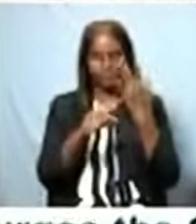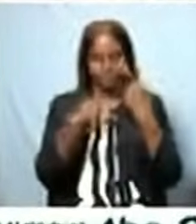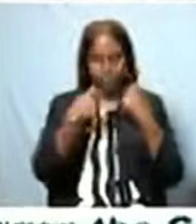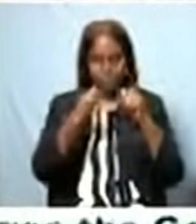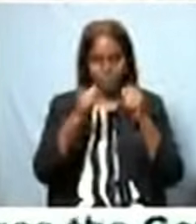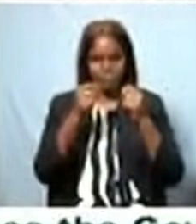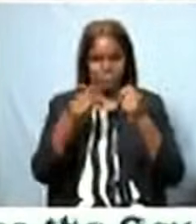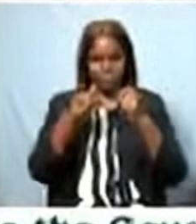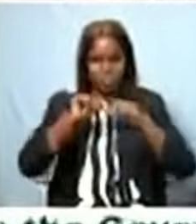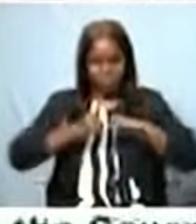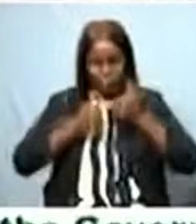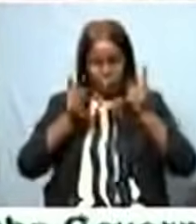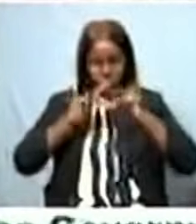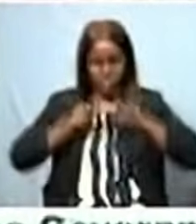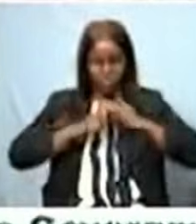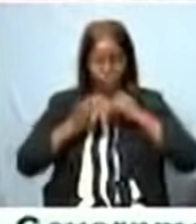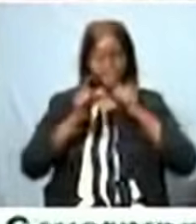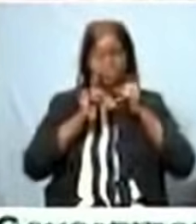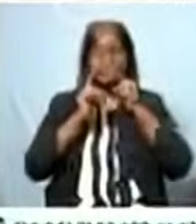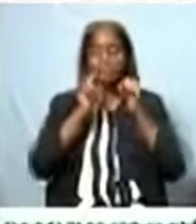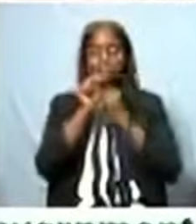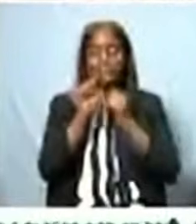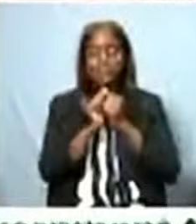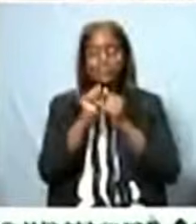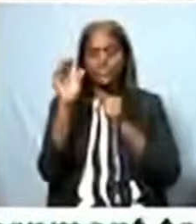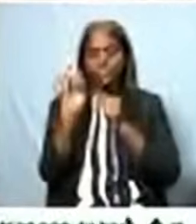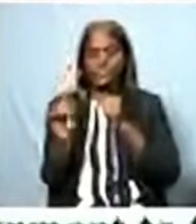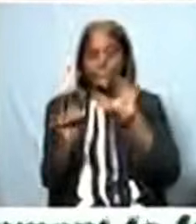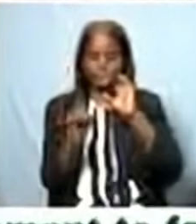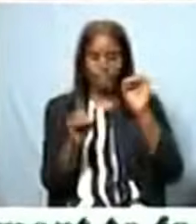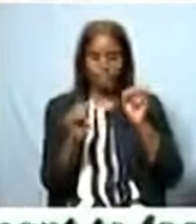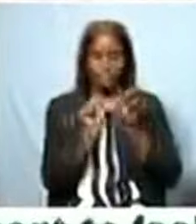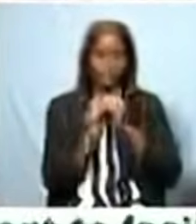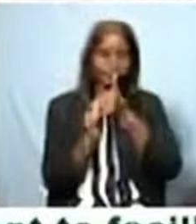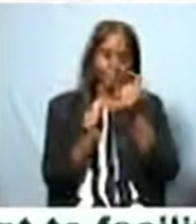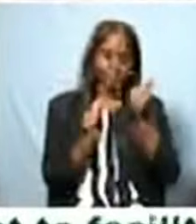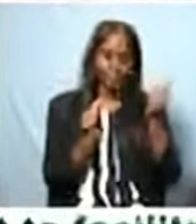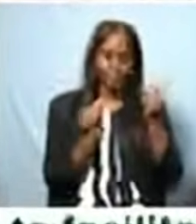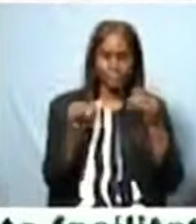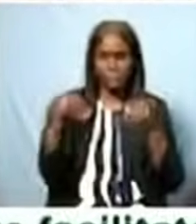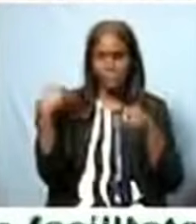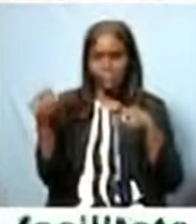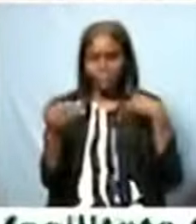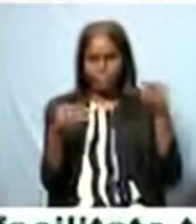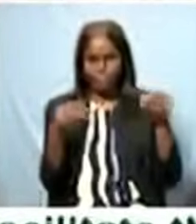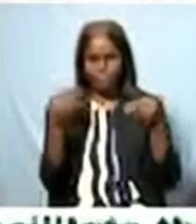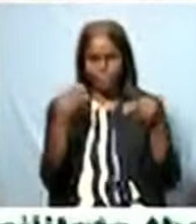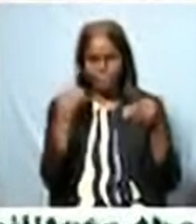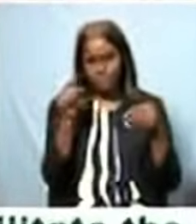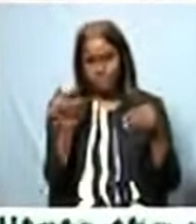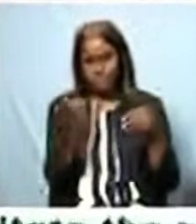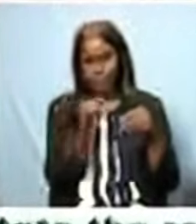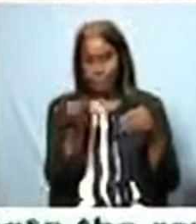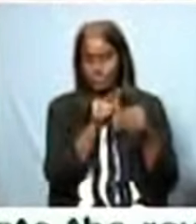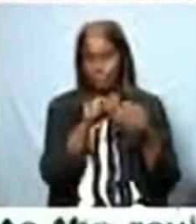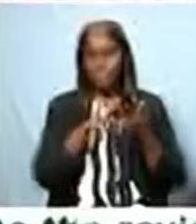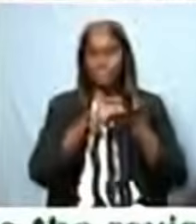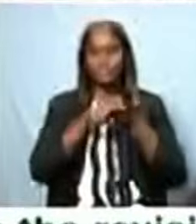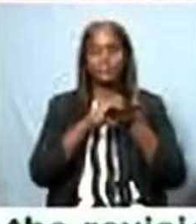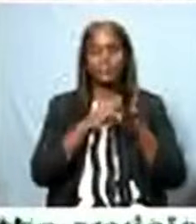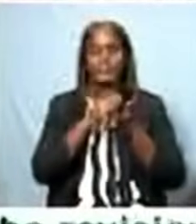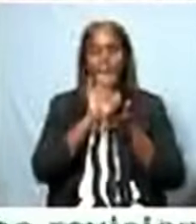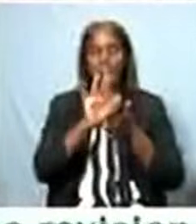I talked about the current ratio and the like, the supply chain for